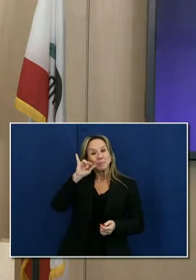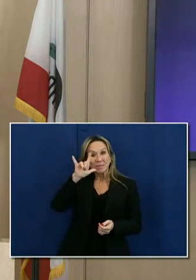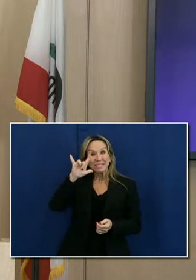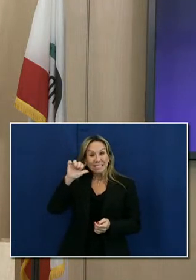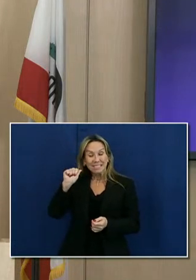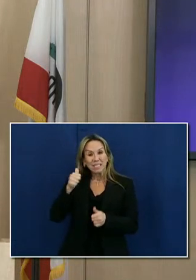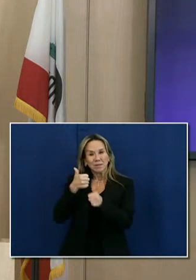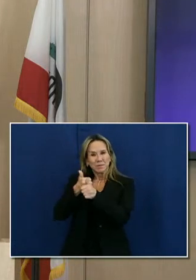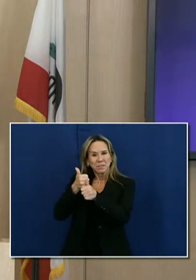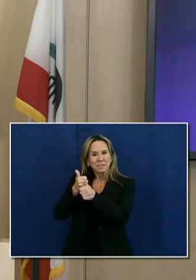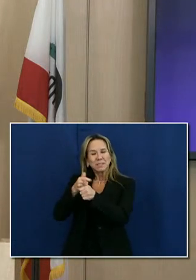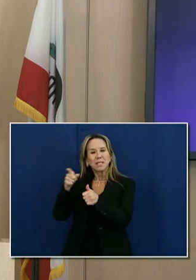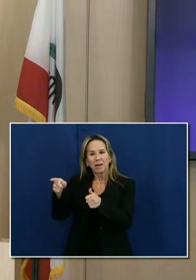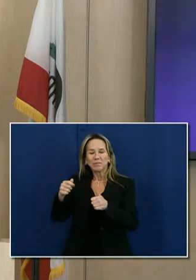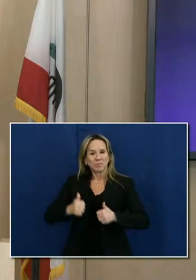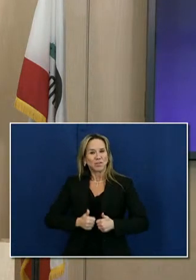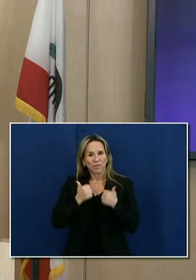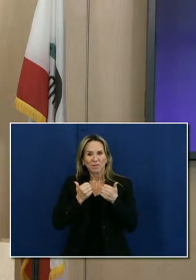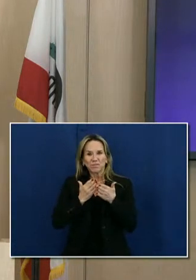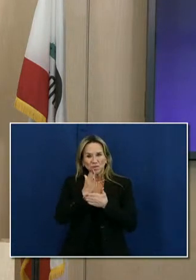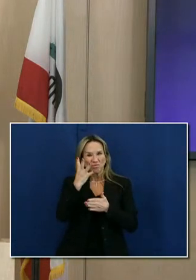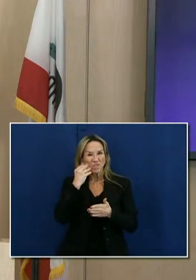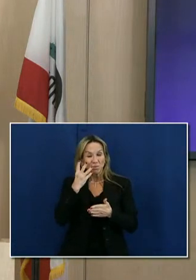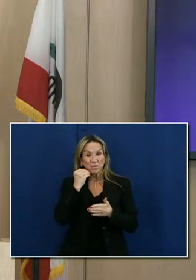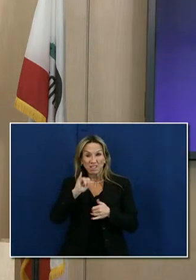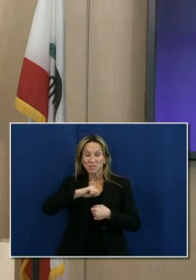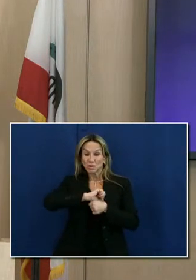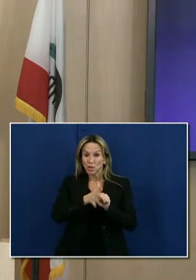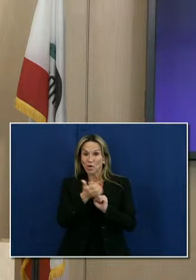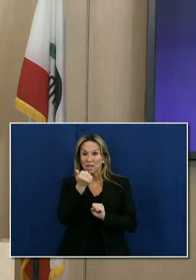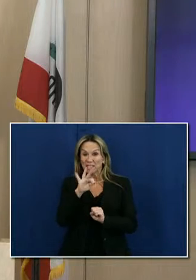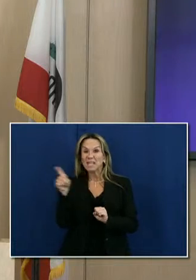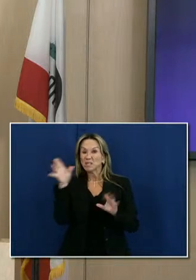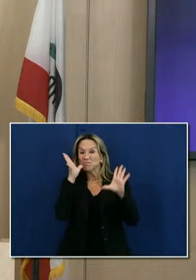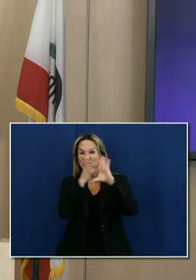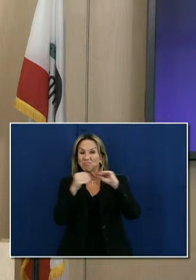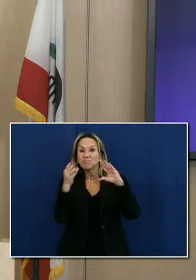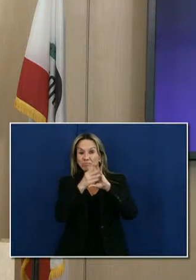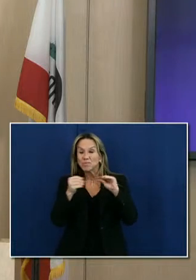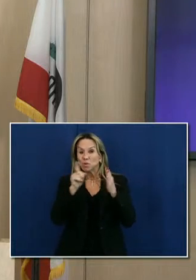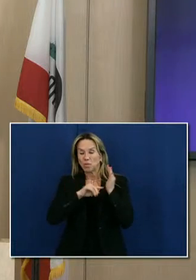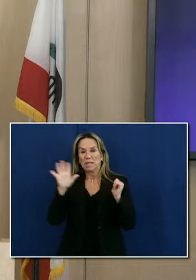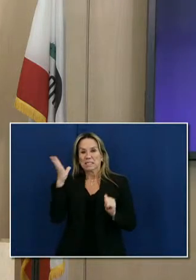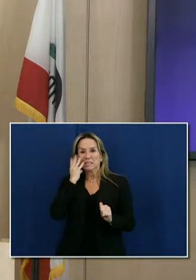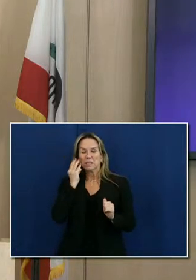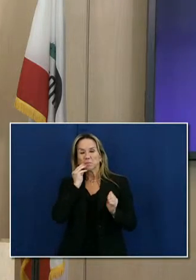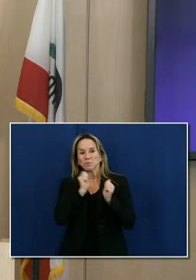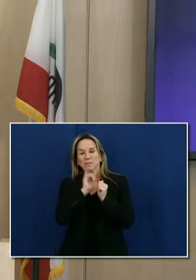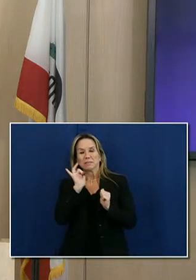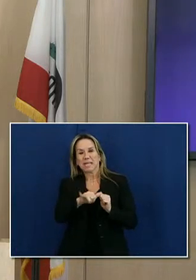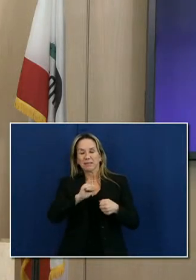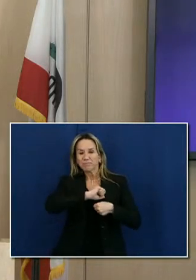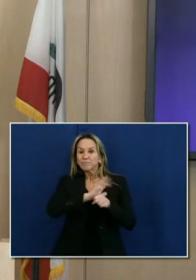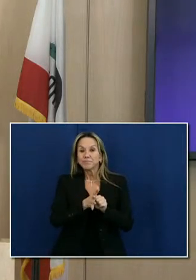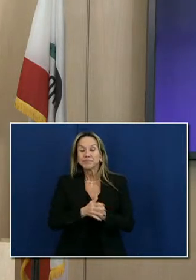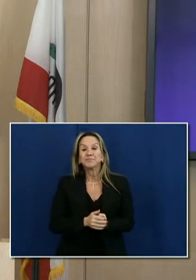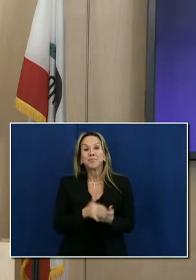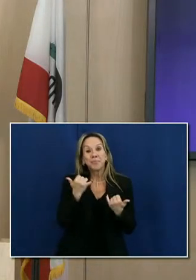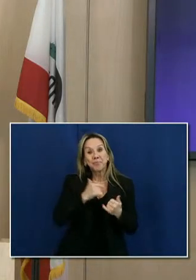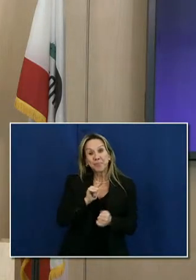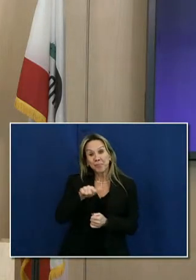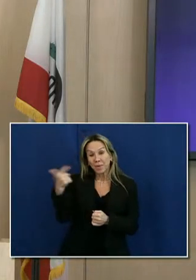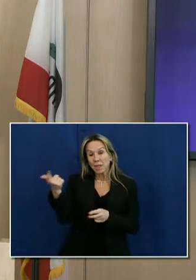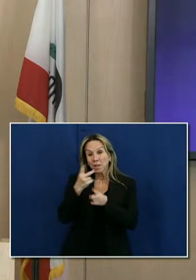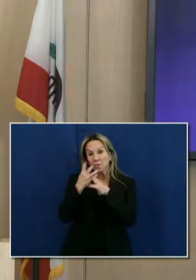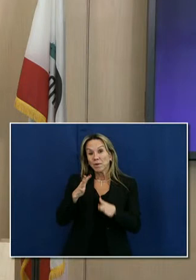of COVID-19, and he'll give us his unique perspective having fought this virus. With that, Supervisor Fletcher.